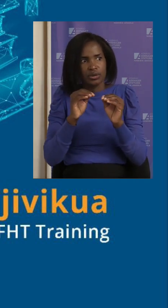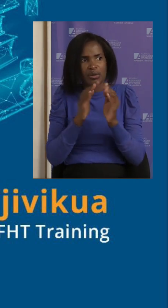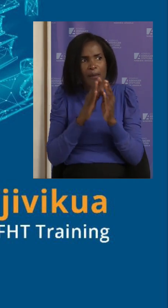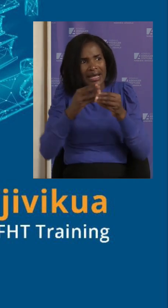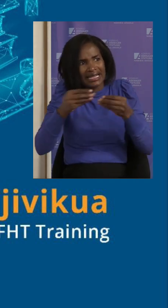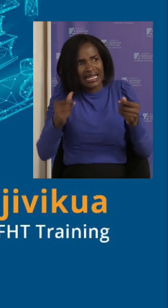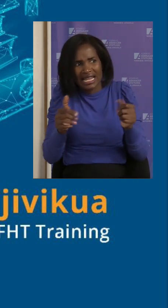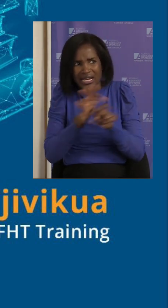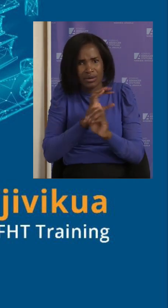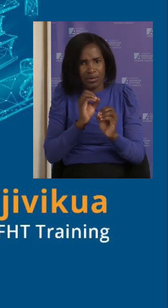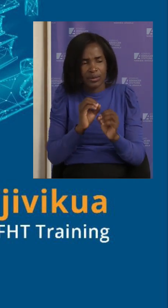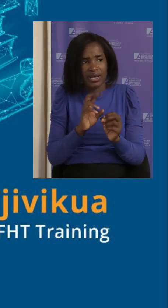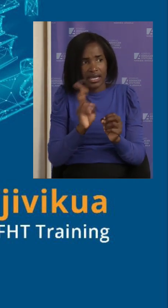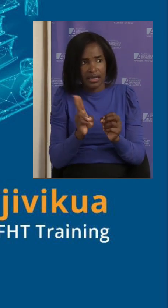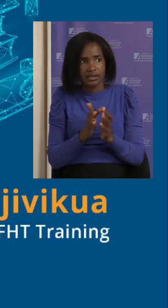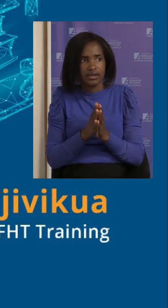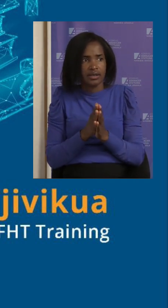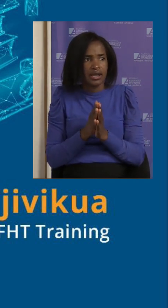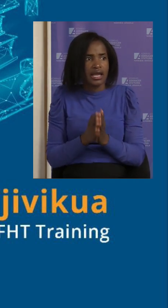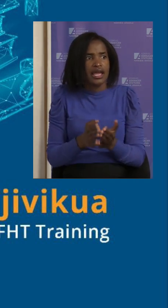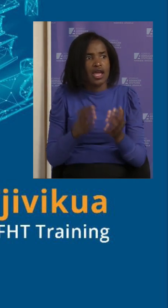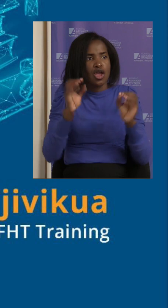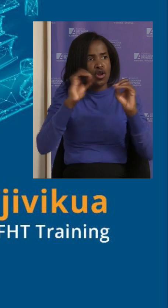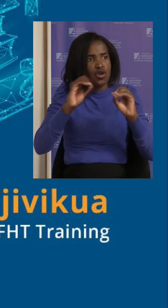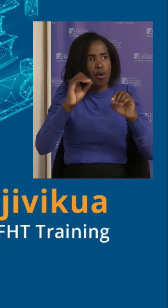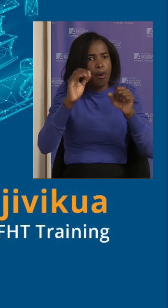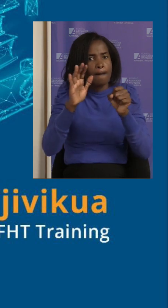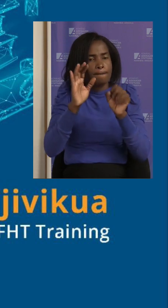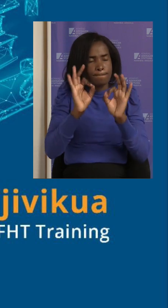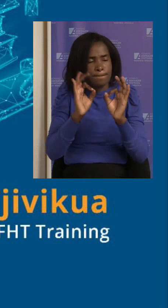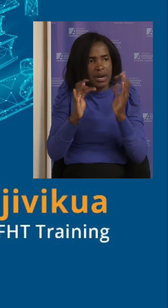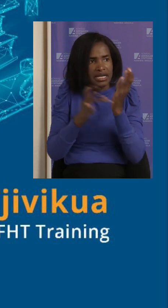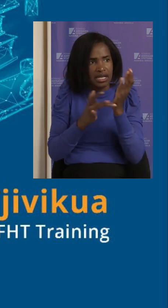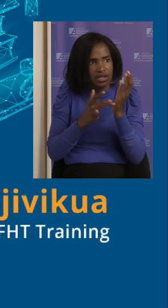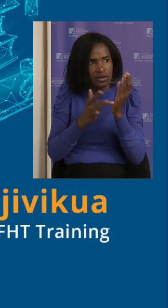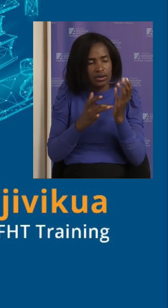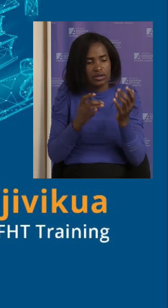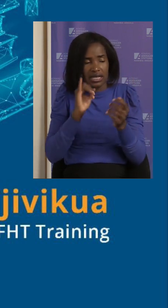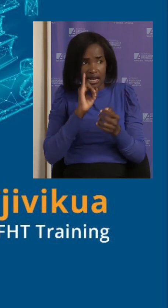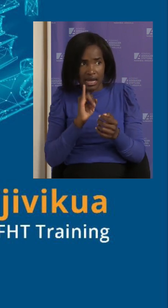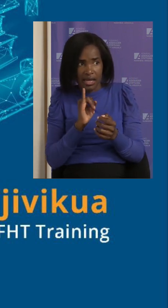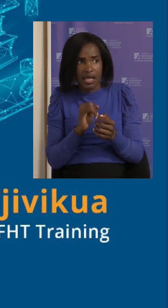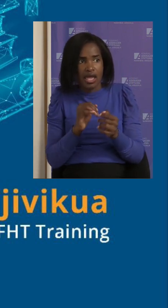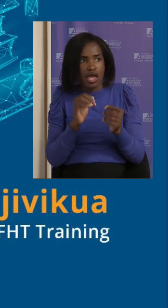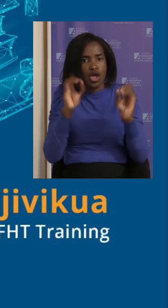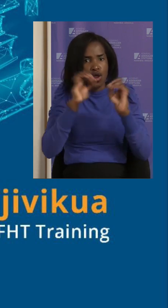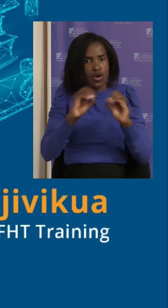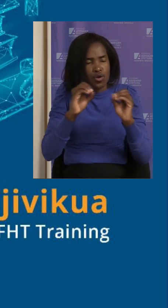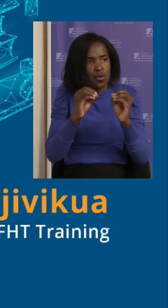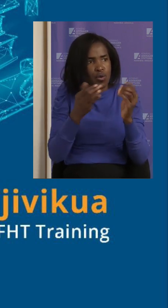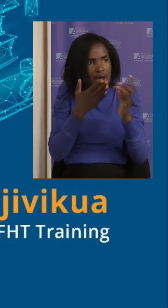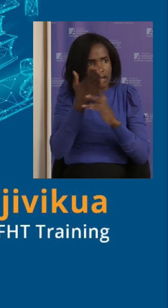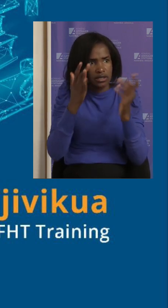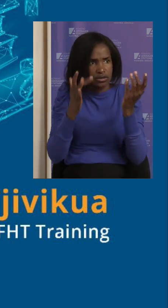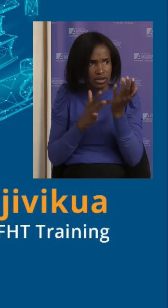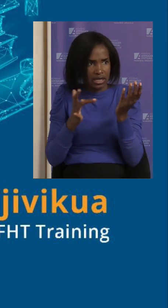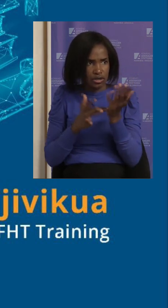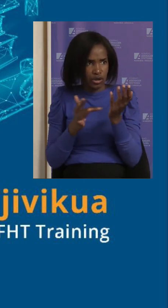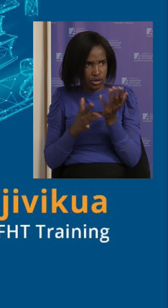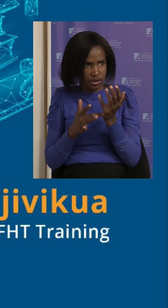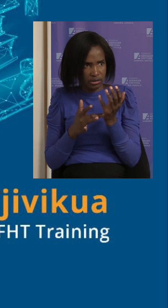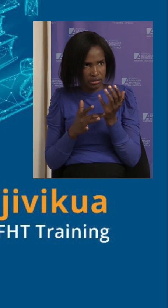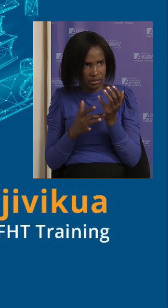materials, and H, the lack of proper technology infrastructure, and I, lack of poor access to technology.